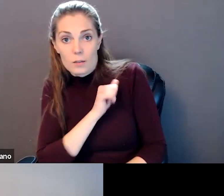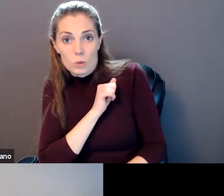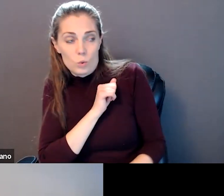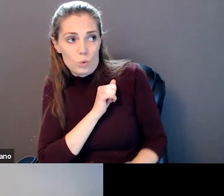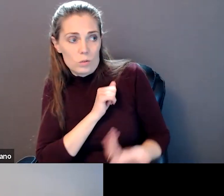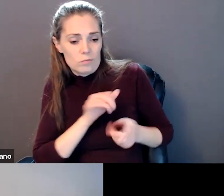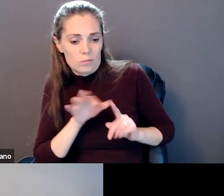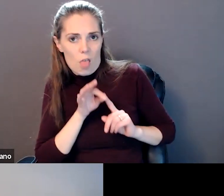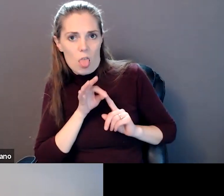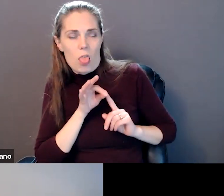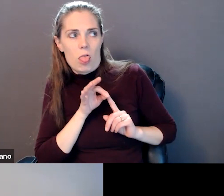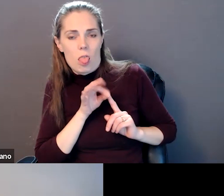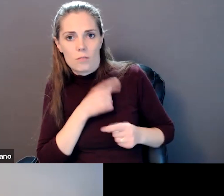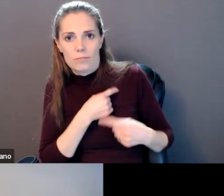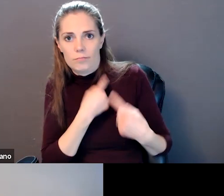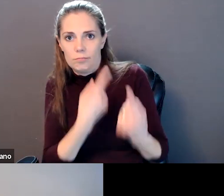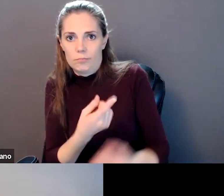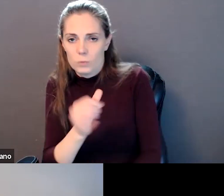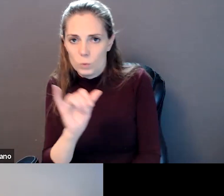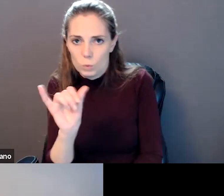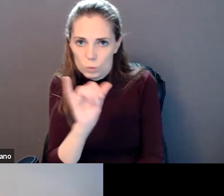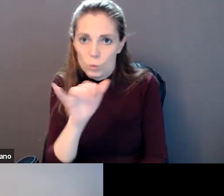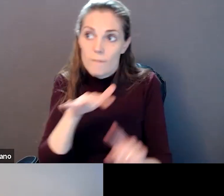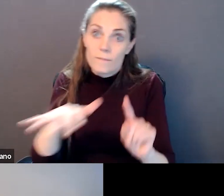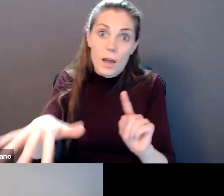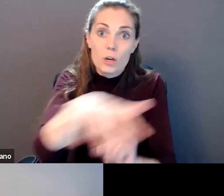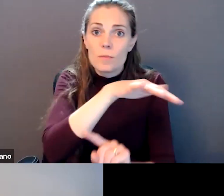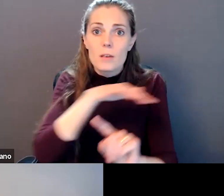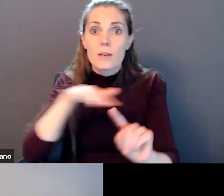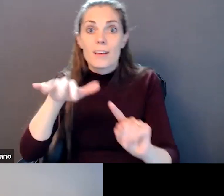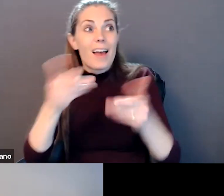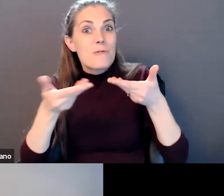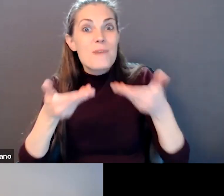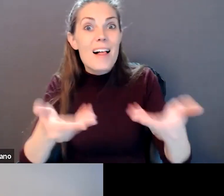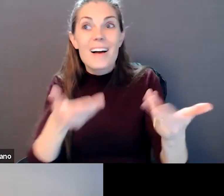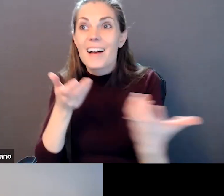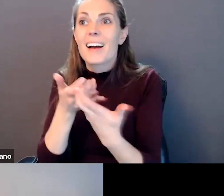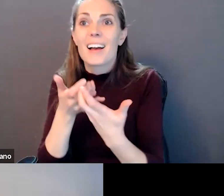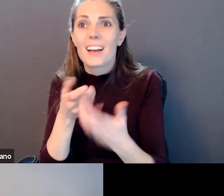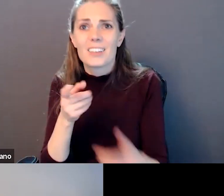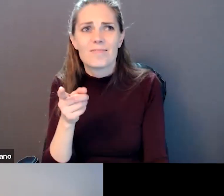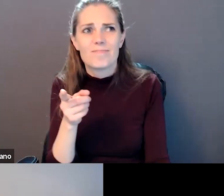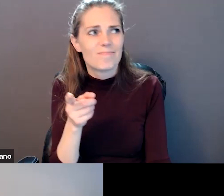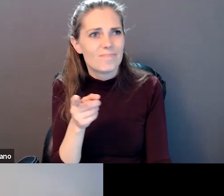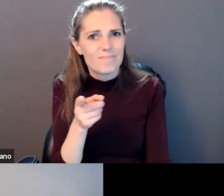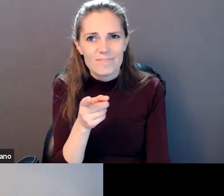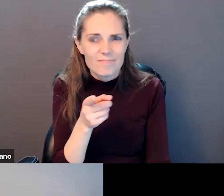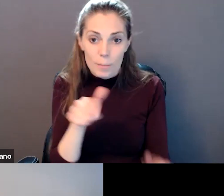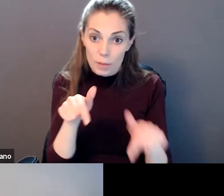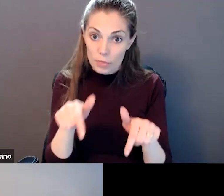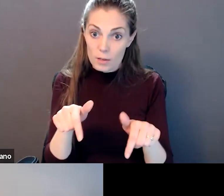inviting. So this 4 days has been very inviting, very caring, very thoughtful